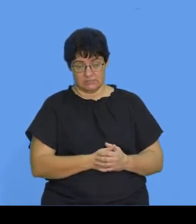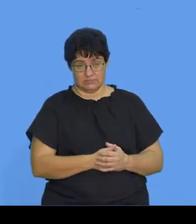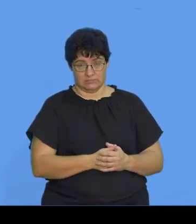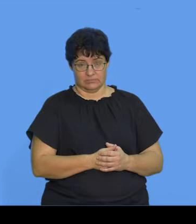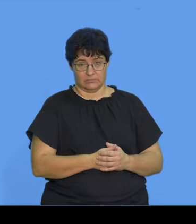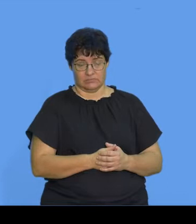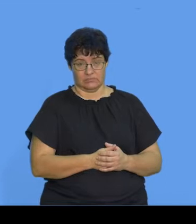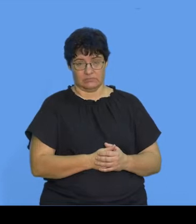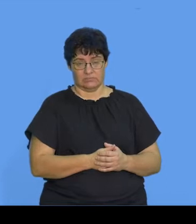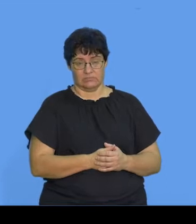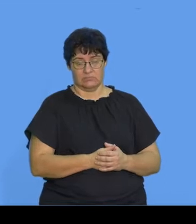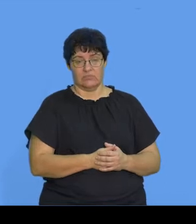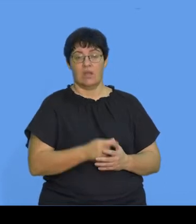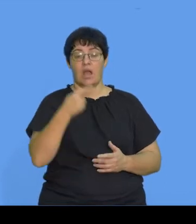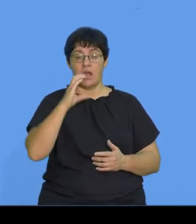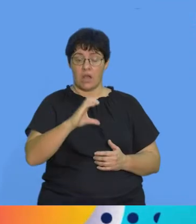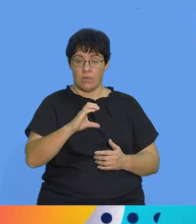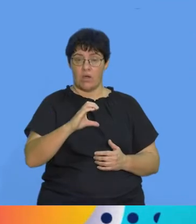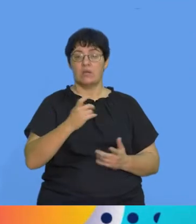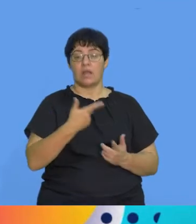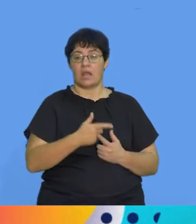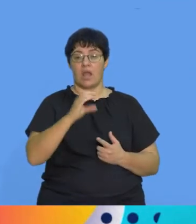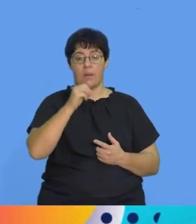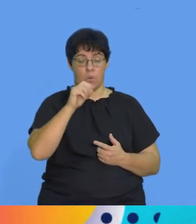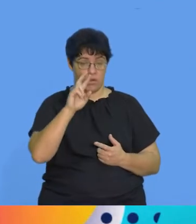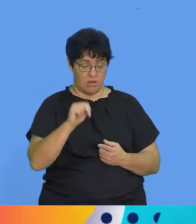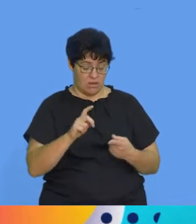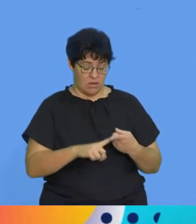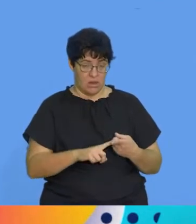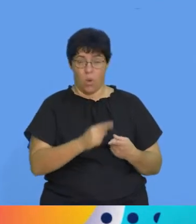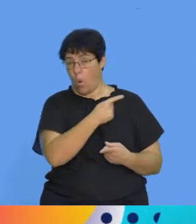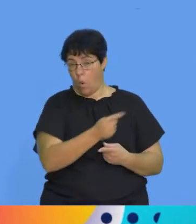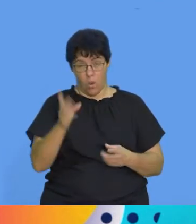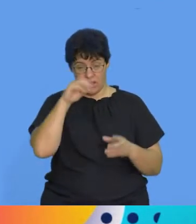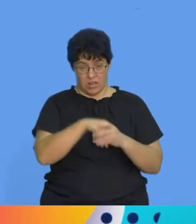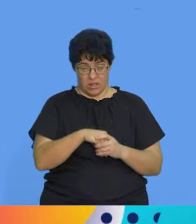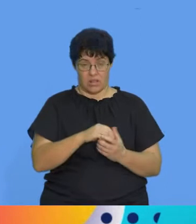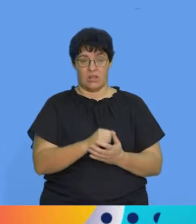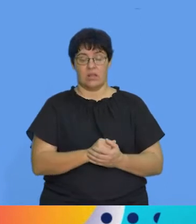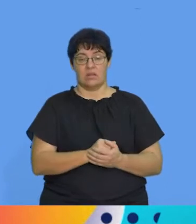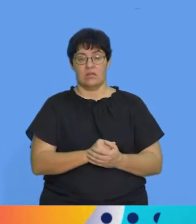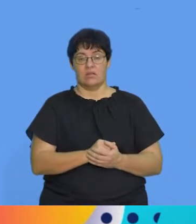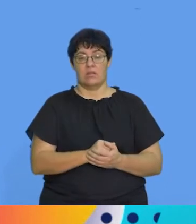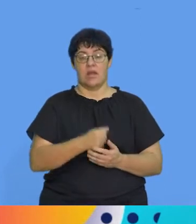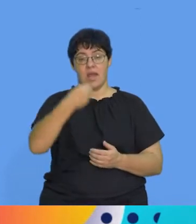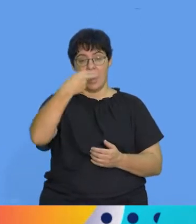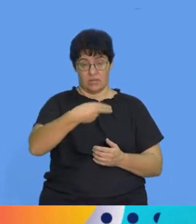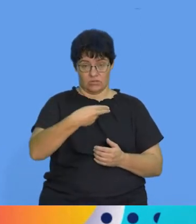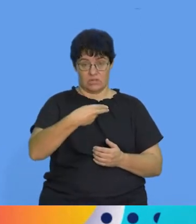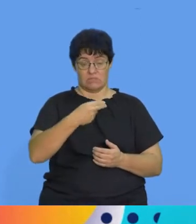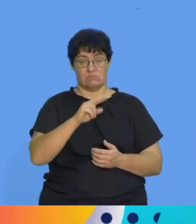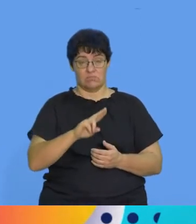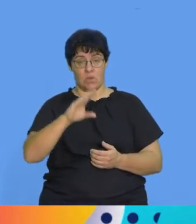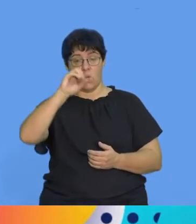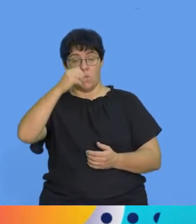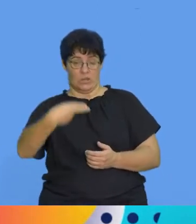oxygen. So carbohydrates are made up of carbon. Remember, all organic compounds are made up of carbon, hydrogen,